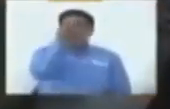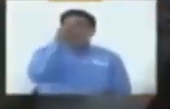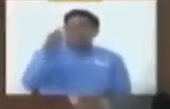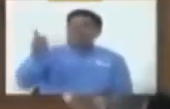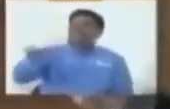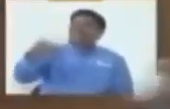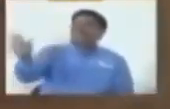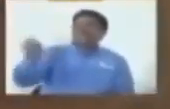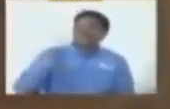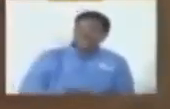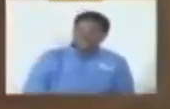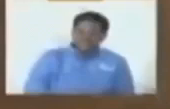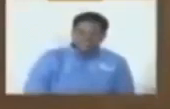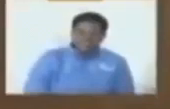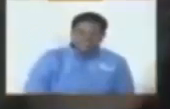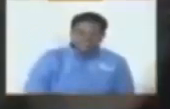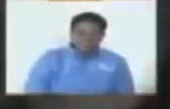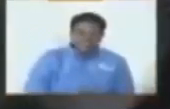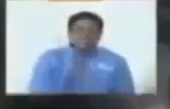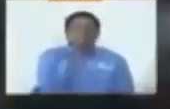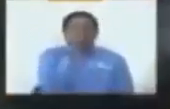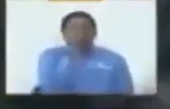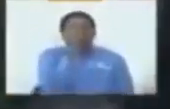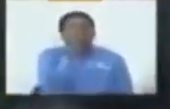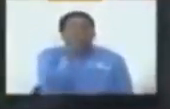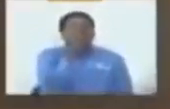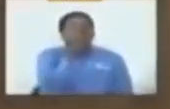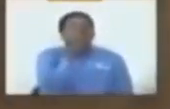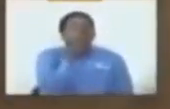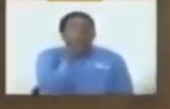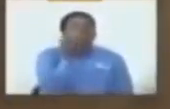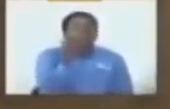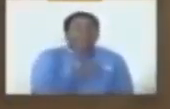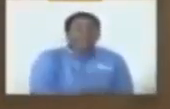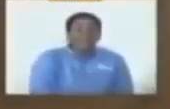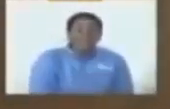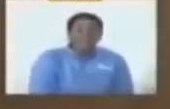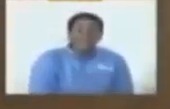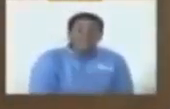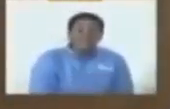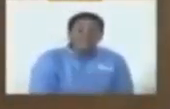Don't tell me what you just said a while ago. Again, you come up with it.